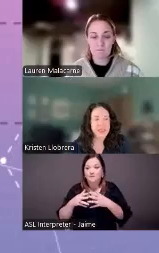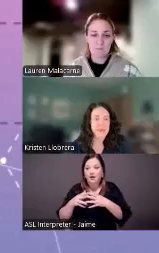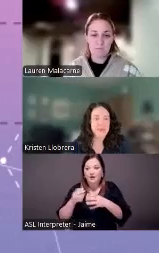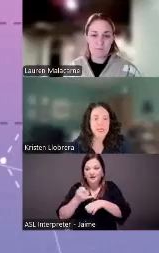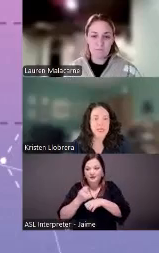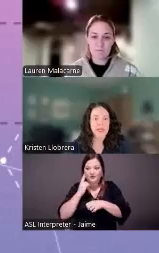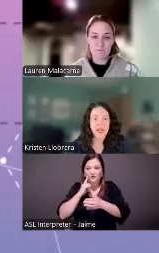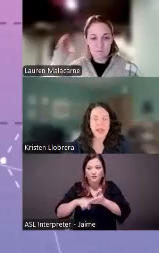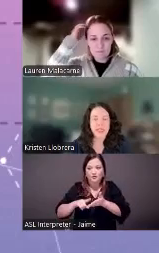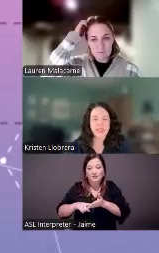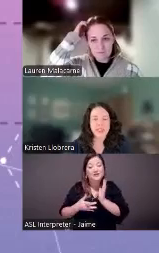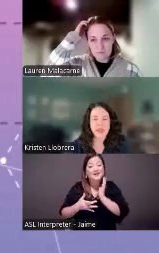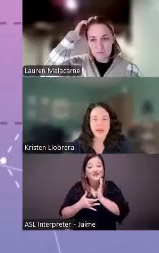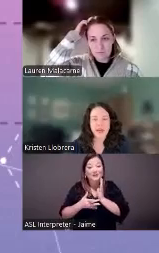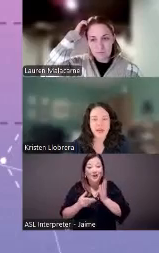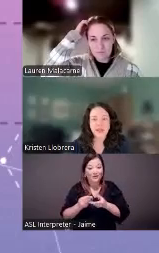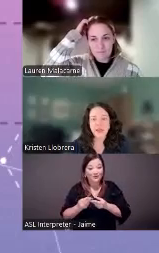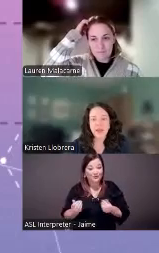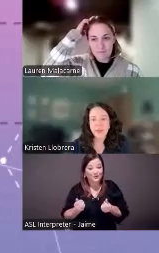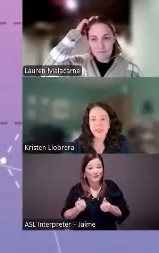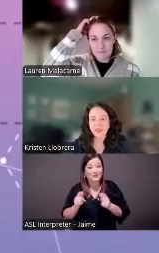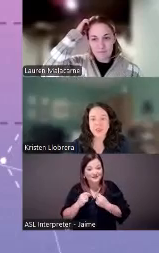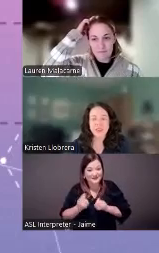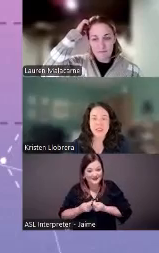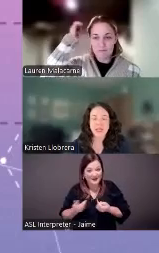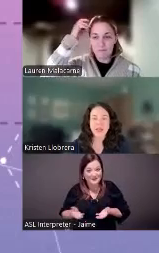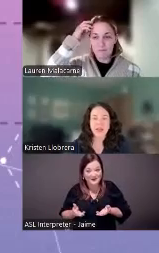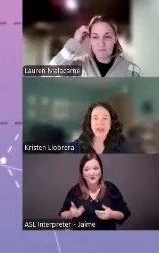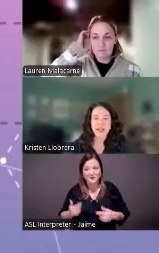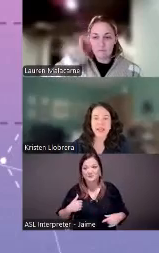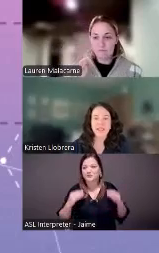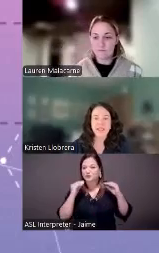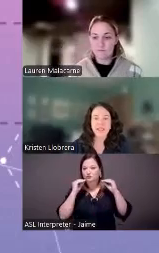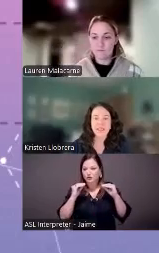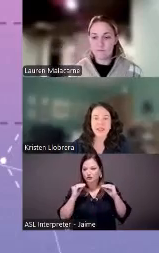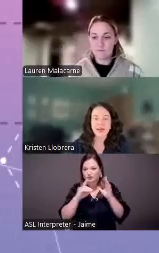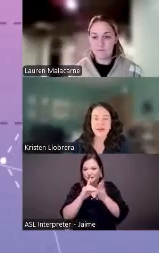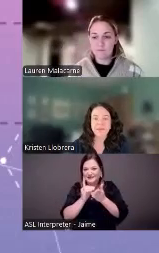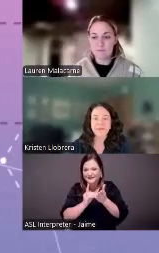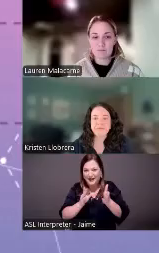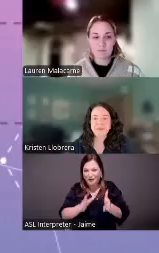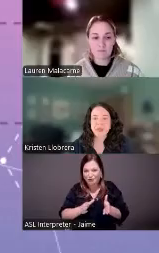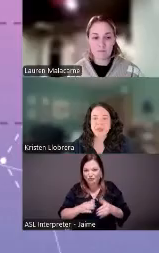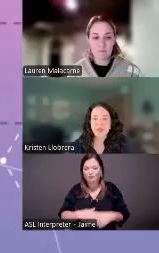Solutions team here, and I am an instructional designer